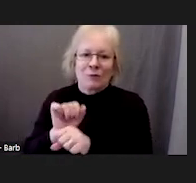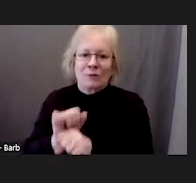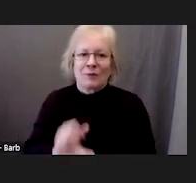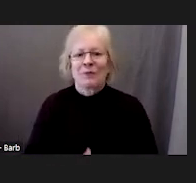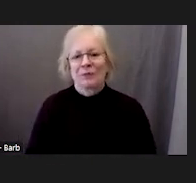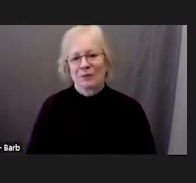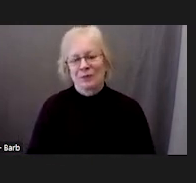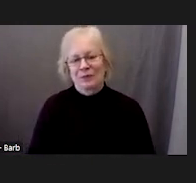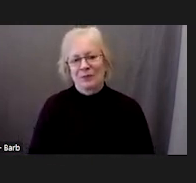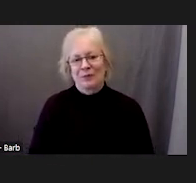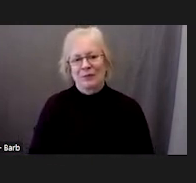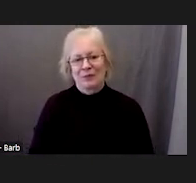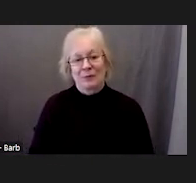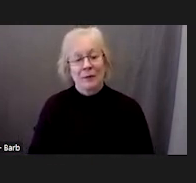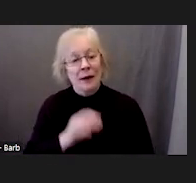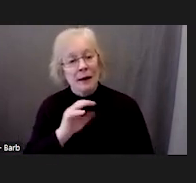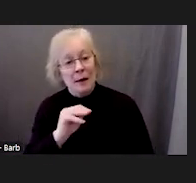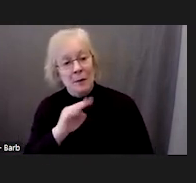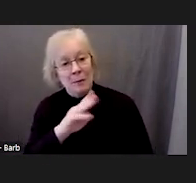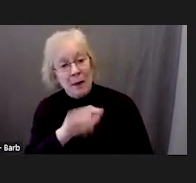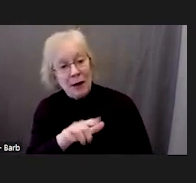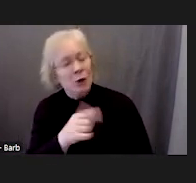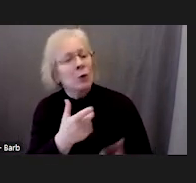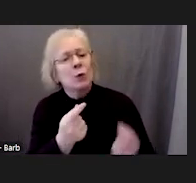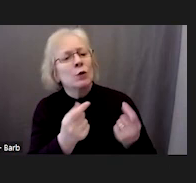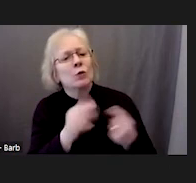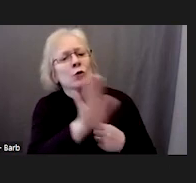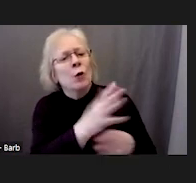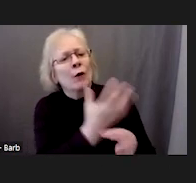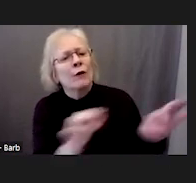Nice. Michael, did you have, what do you do in your free time?